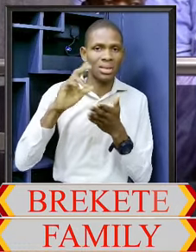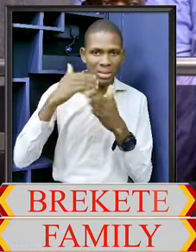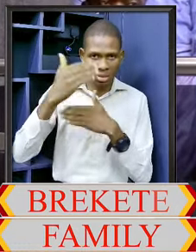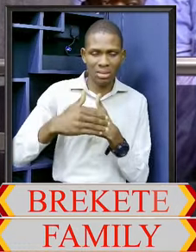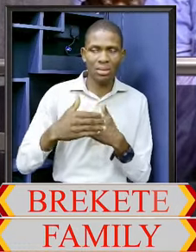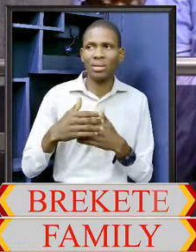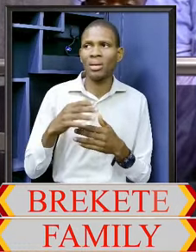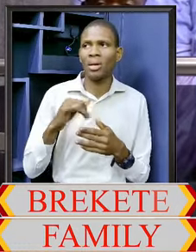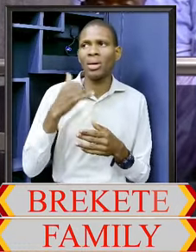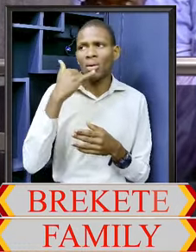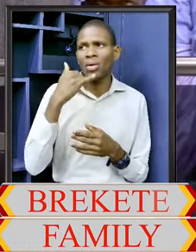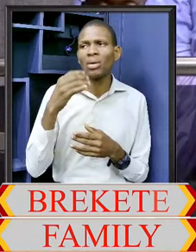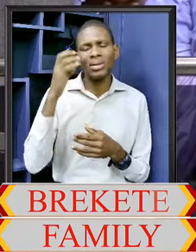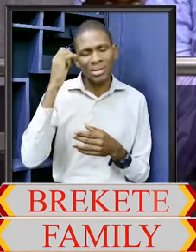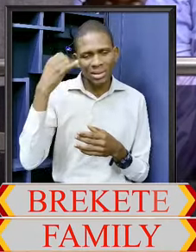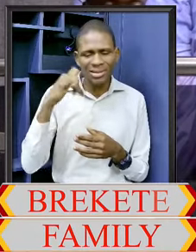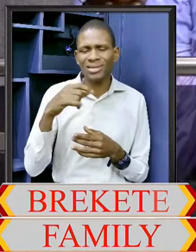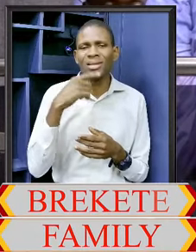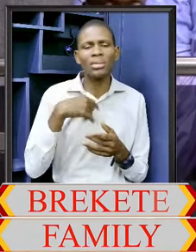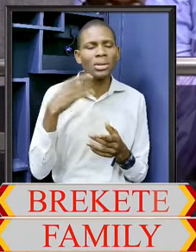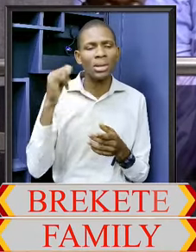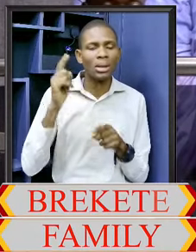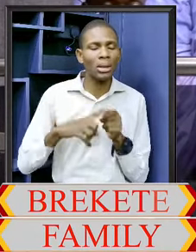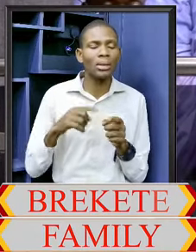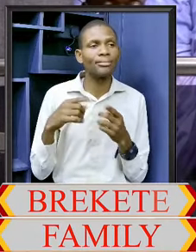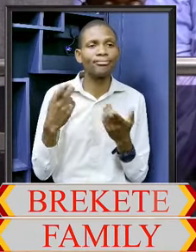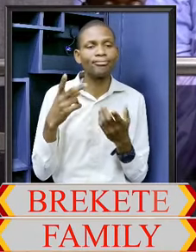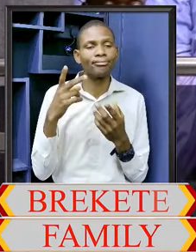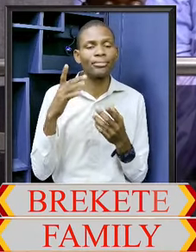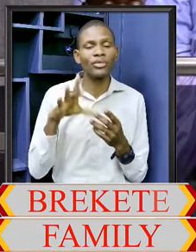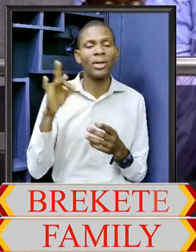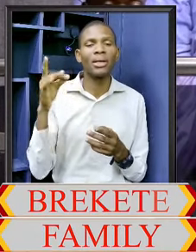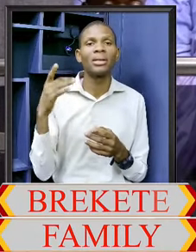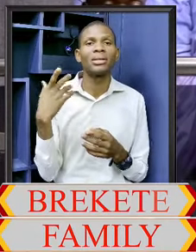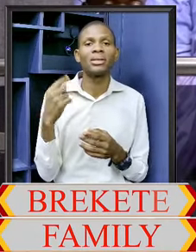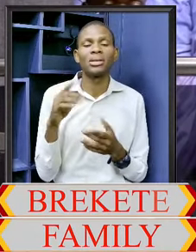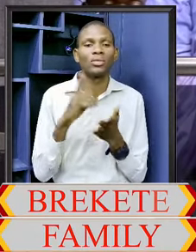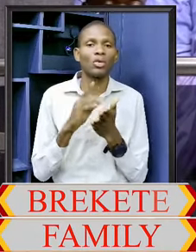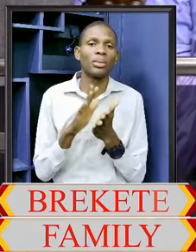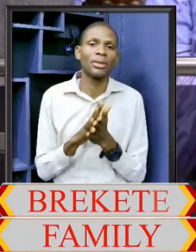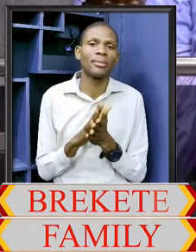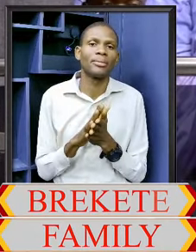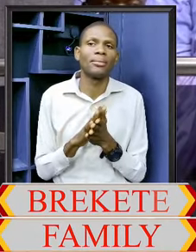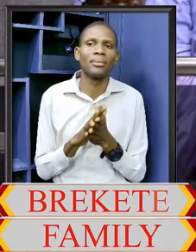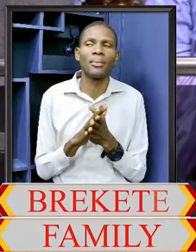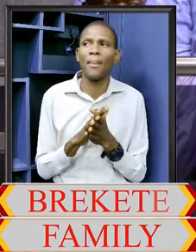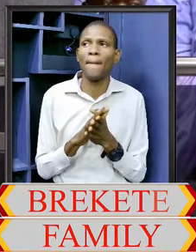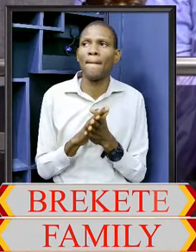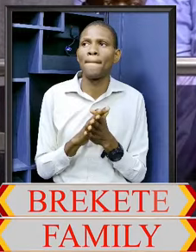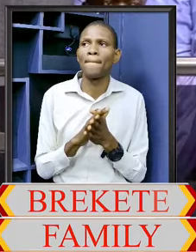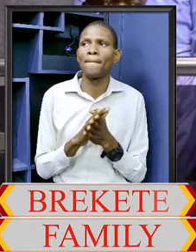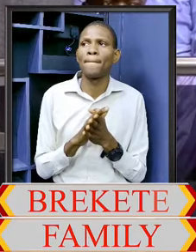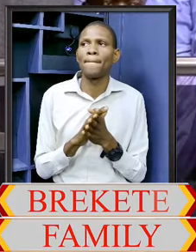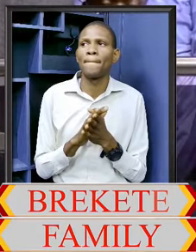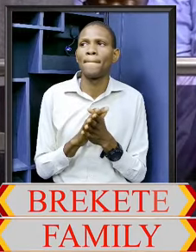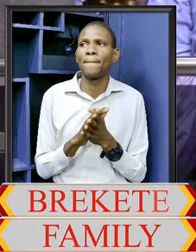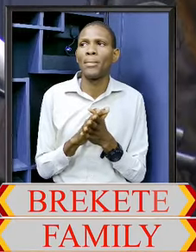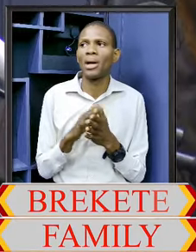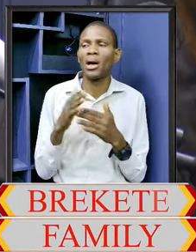and he still told me that they cannot lay their hand on the document.